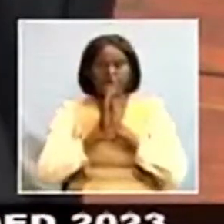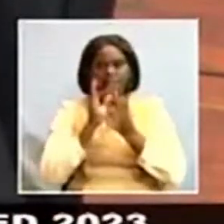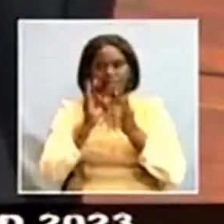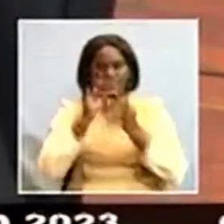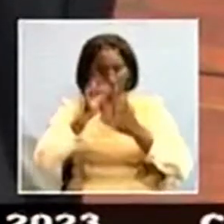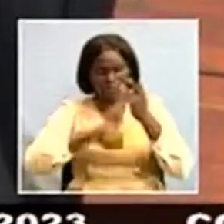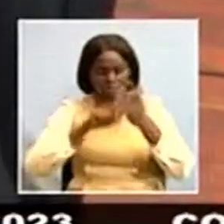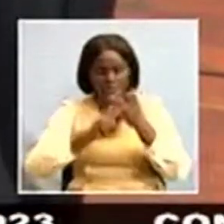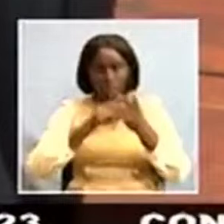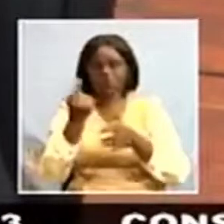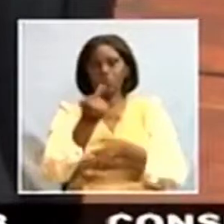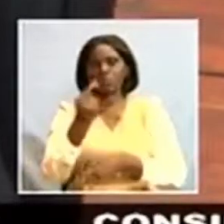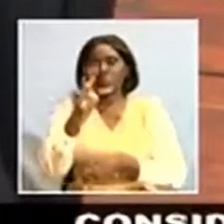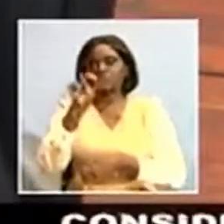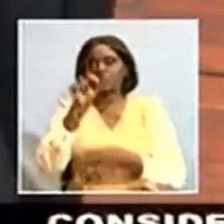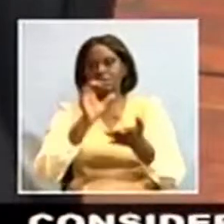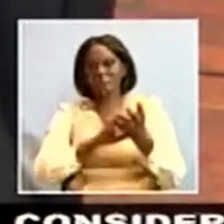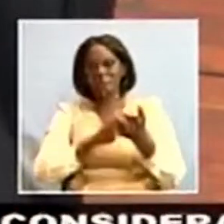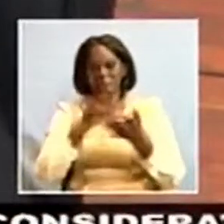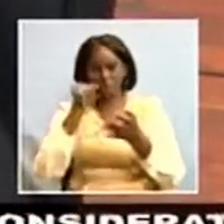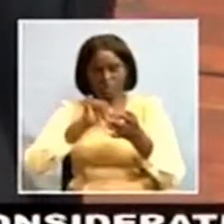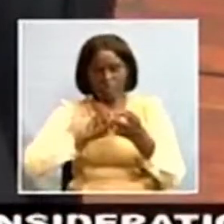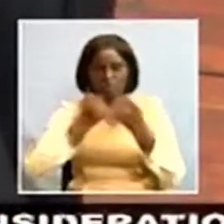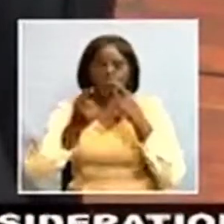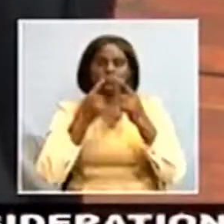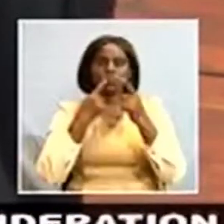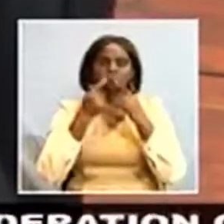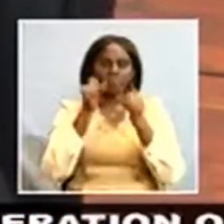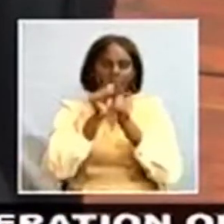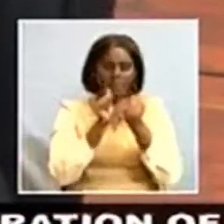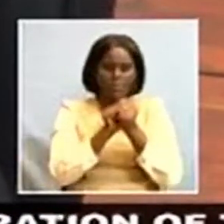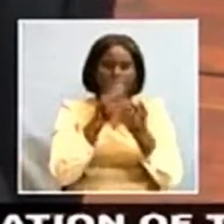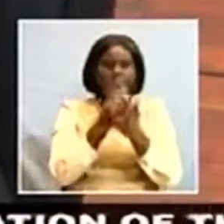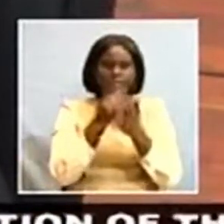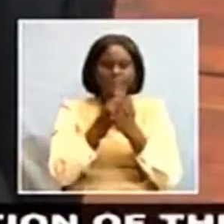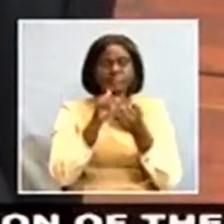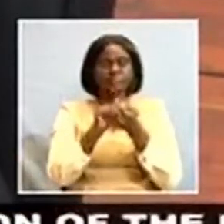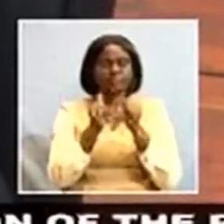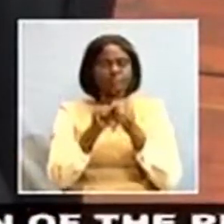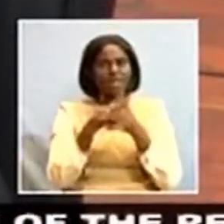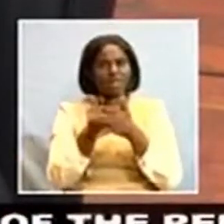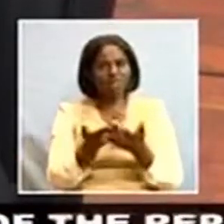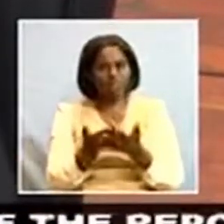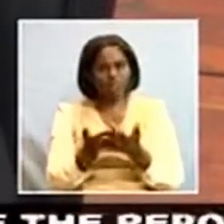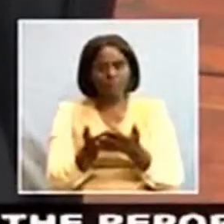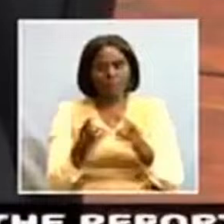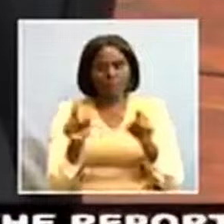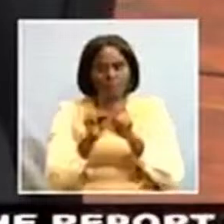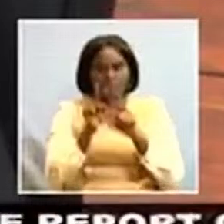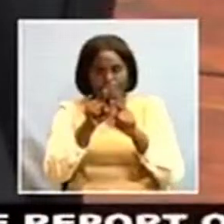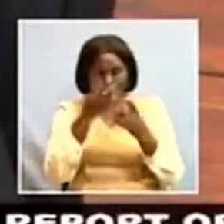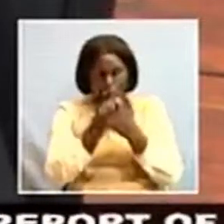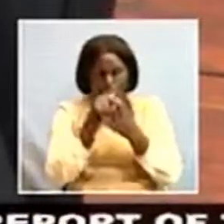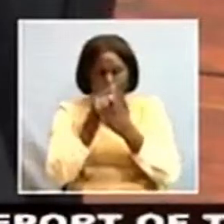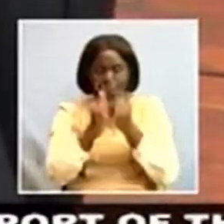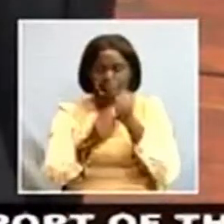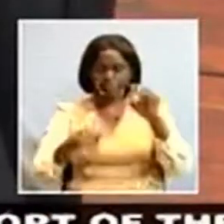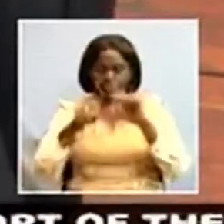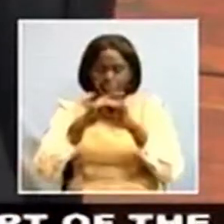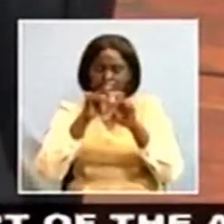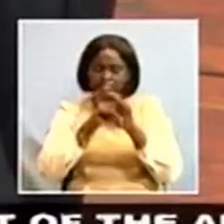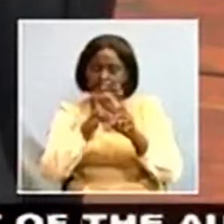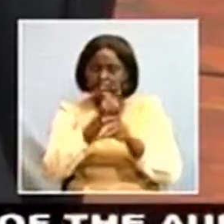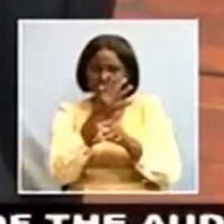is only 30,000, why should we talk about the liquidity issues? Because the amount which is involved in these